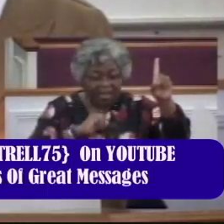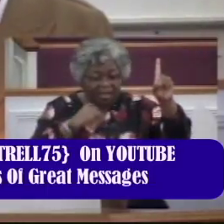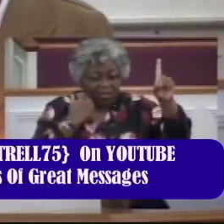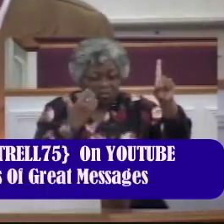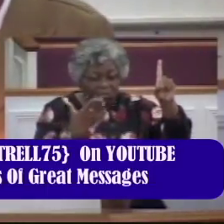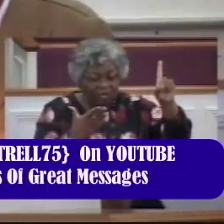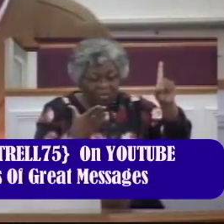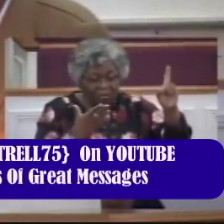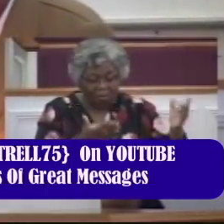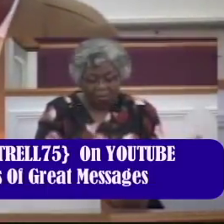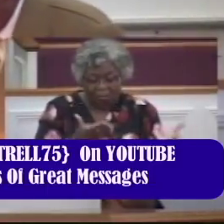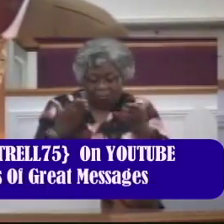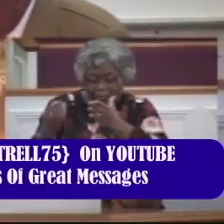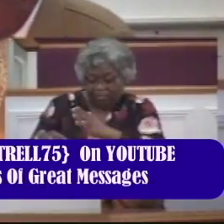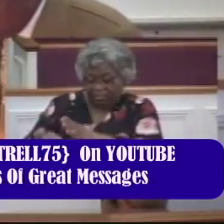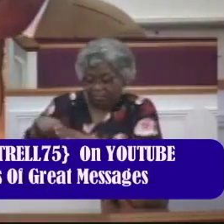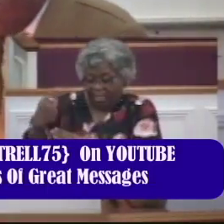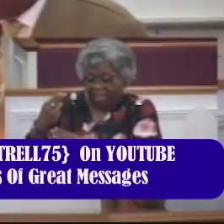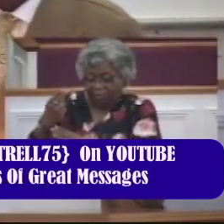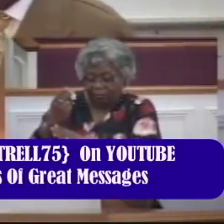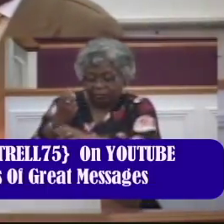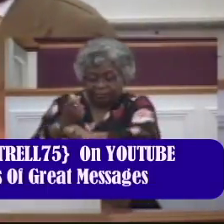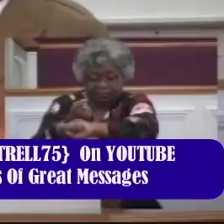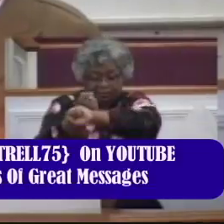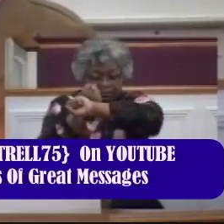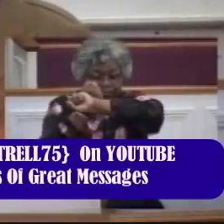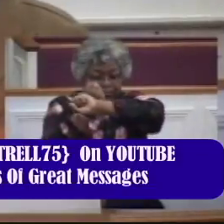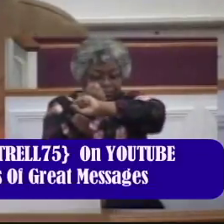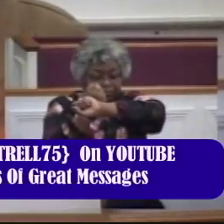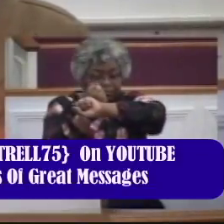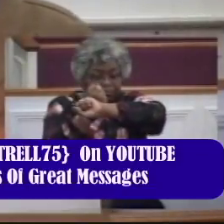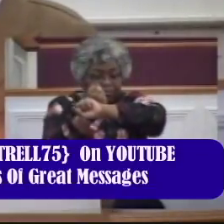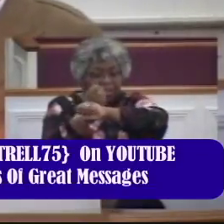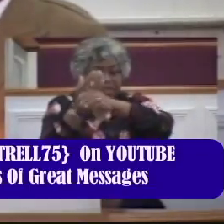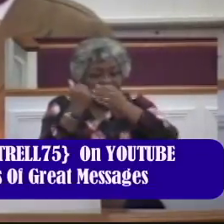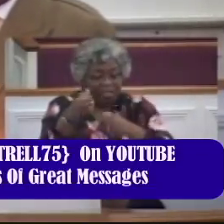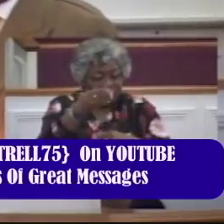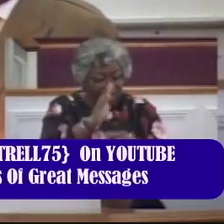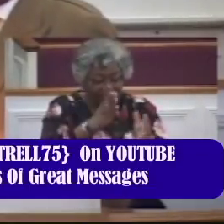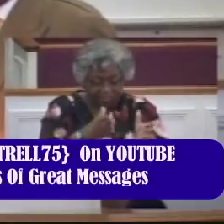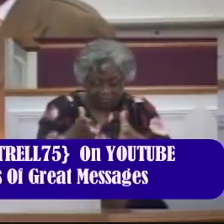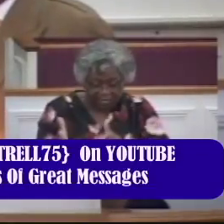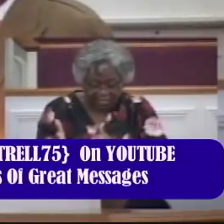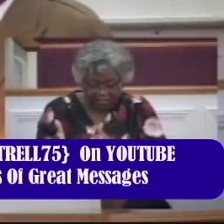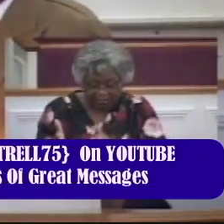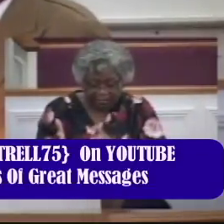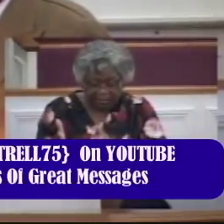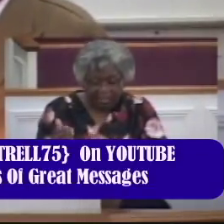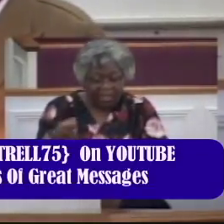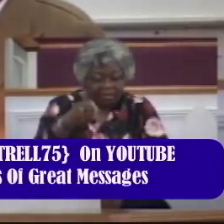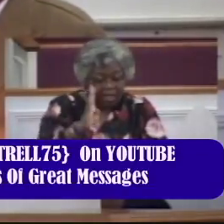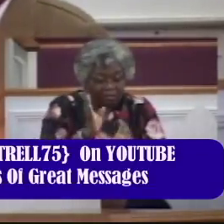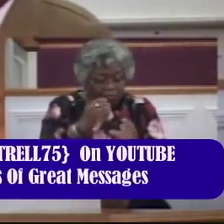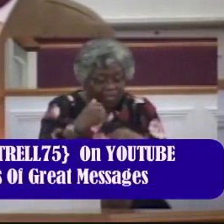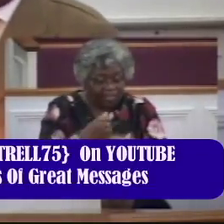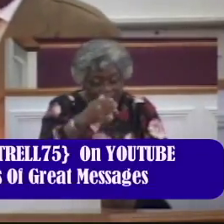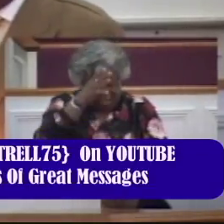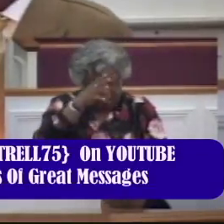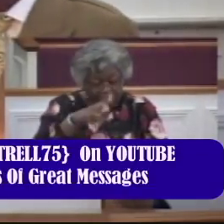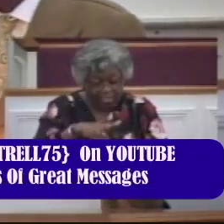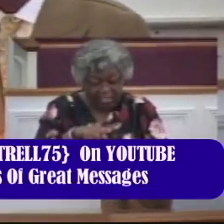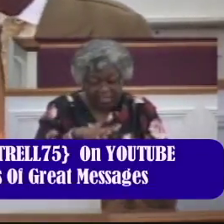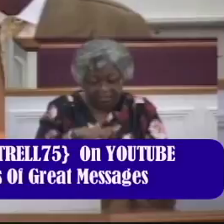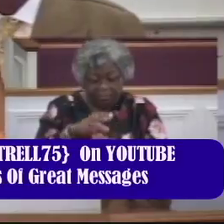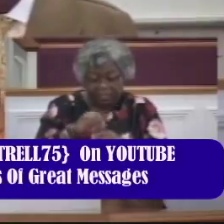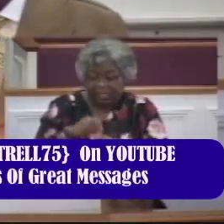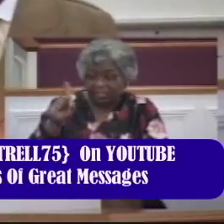going to bring them out. Let's take a look at God's plan. When God created man, God created man